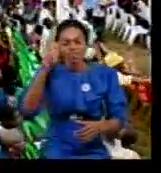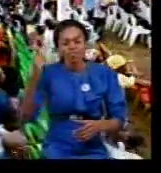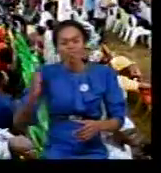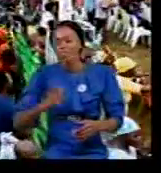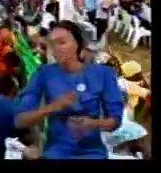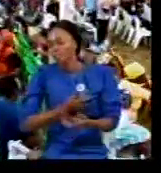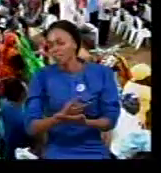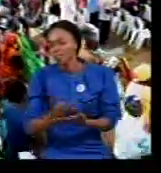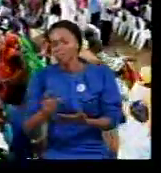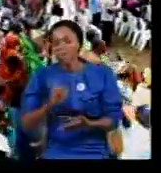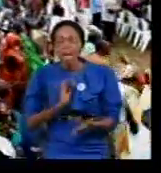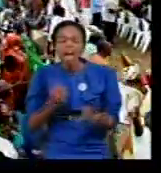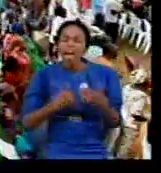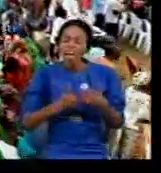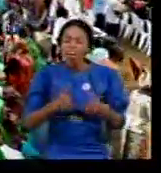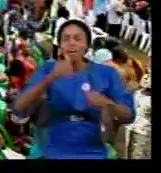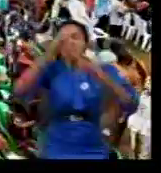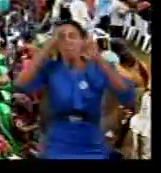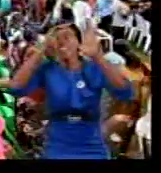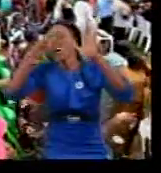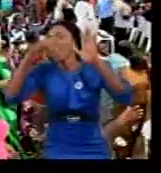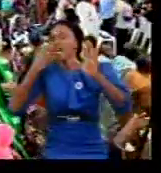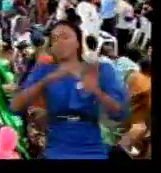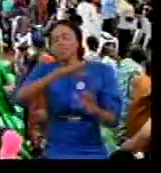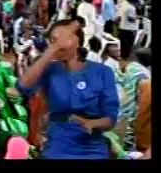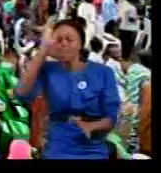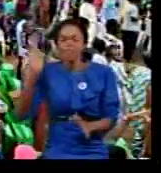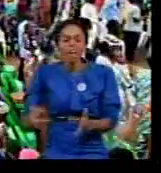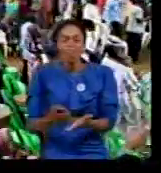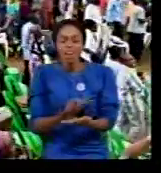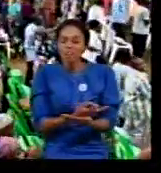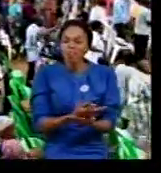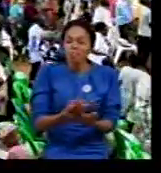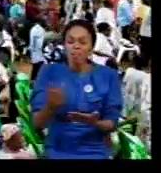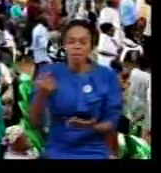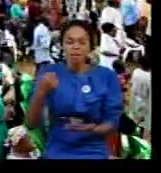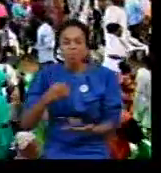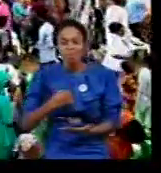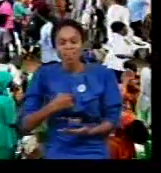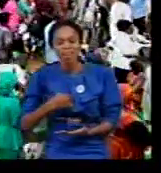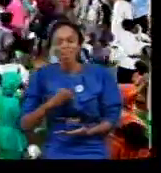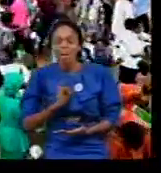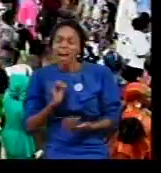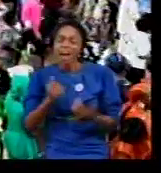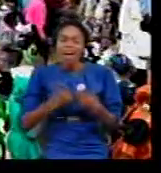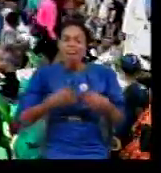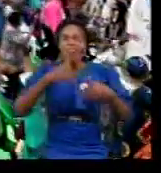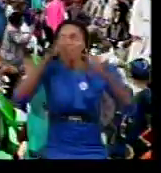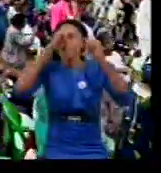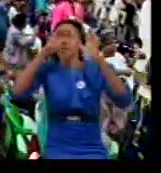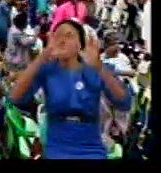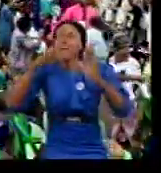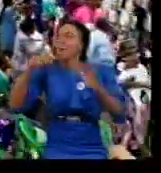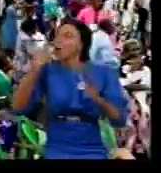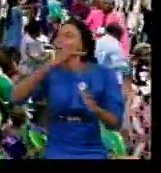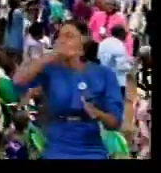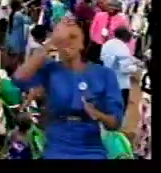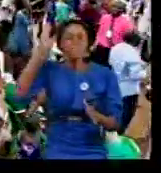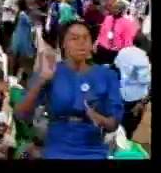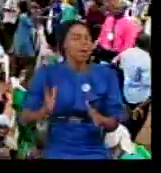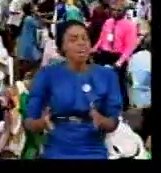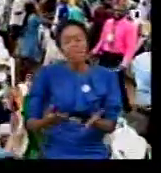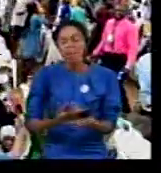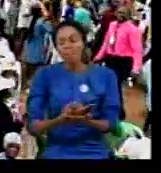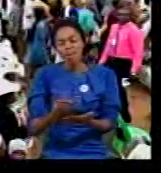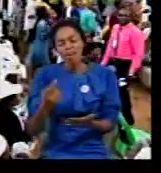altar. Look at that divine defense. It was the Lord defending Gideon himself. All that should have built up his faith. God gave him